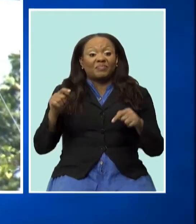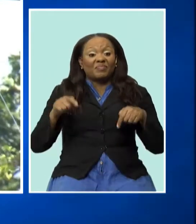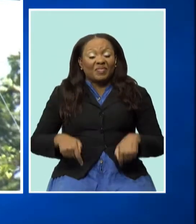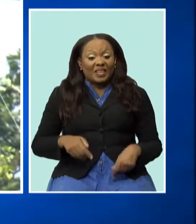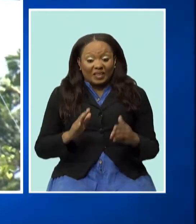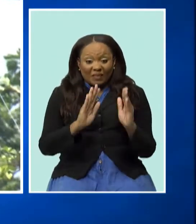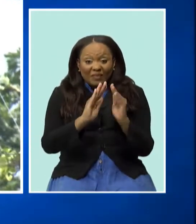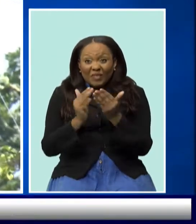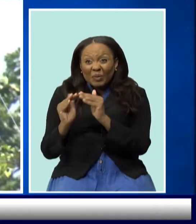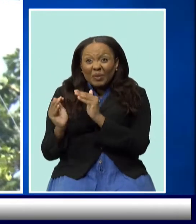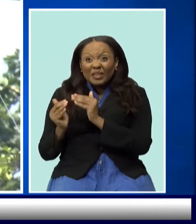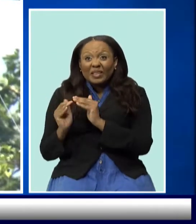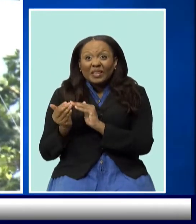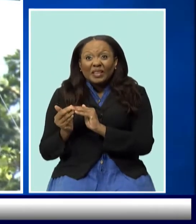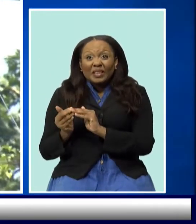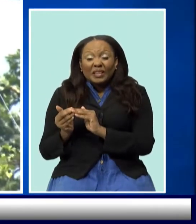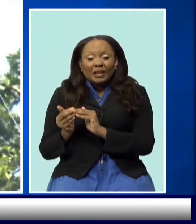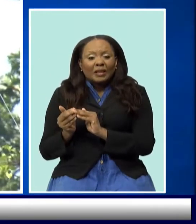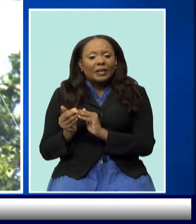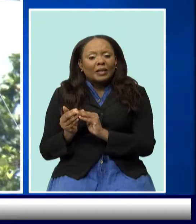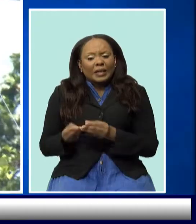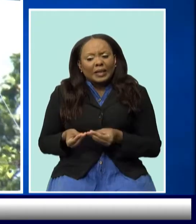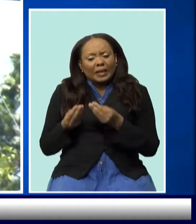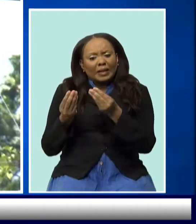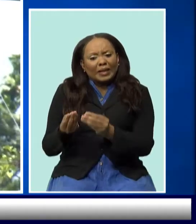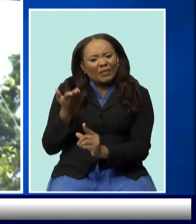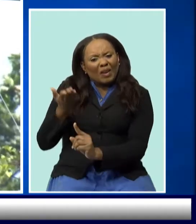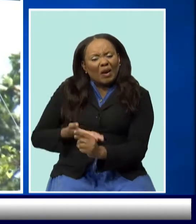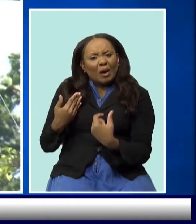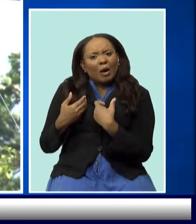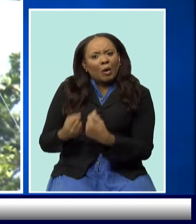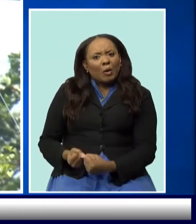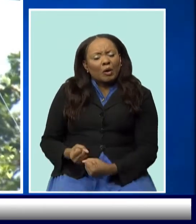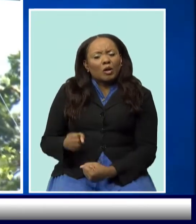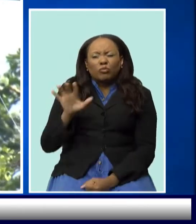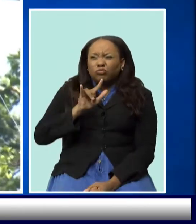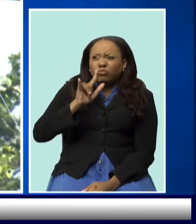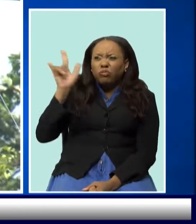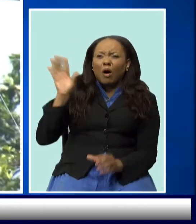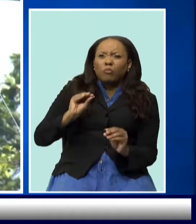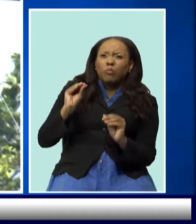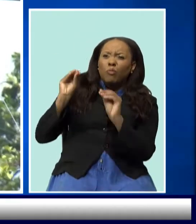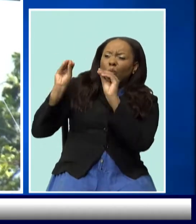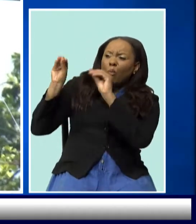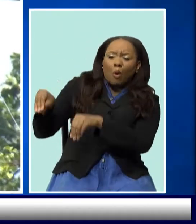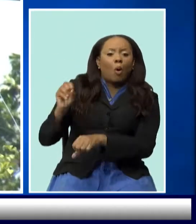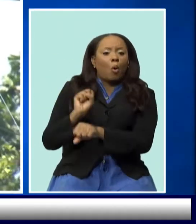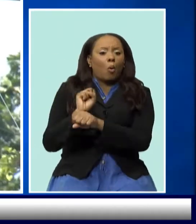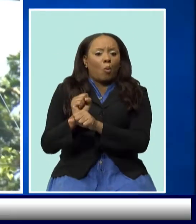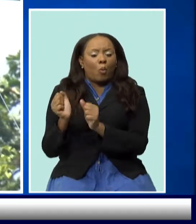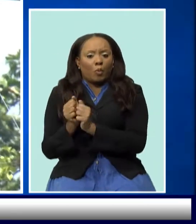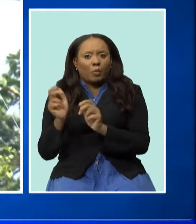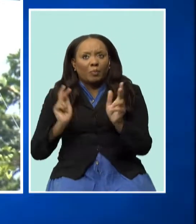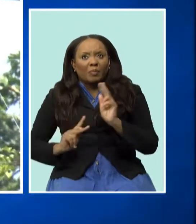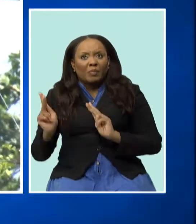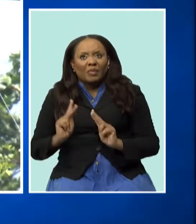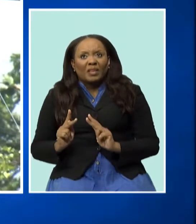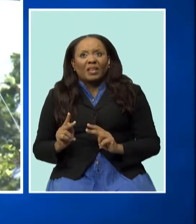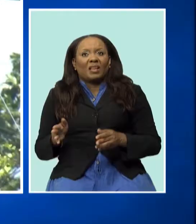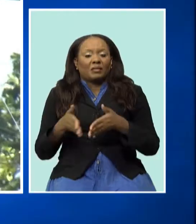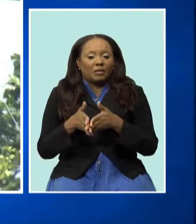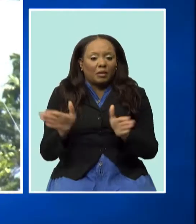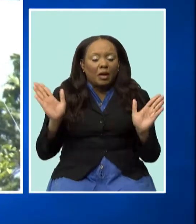the courage to reach across the aisle to work with Republicans to expand the food stamp program